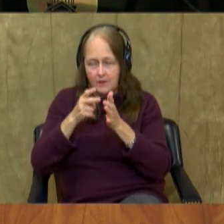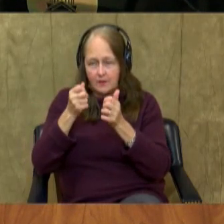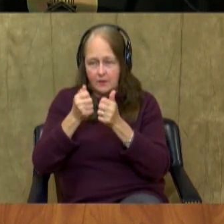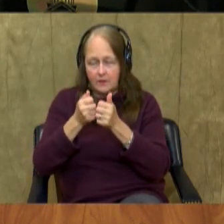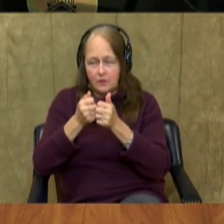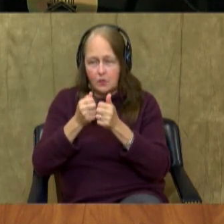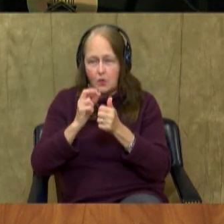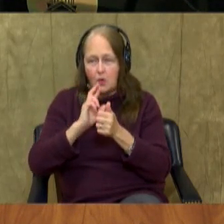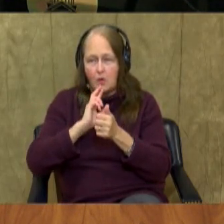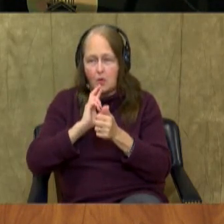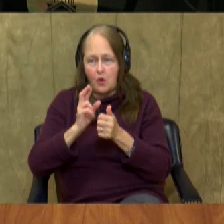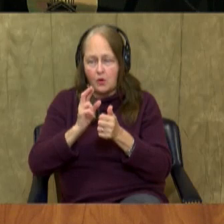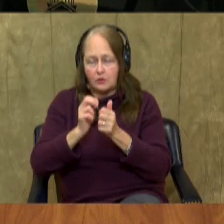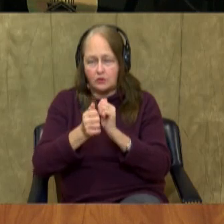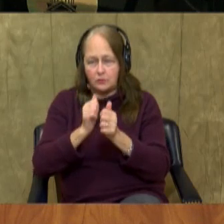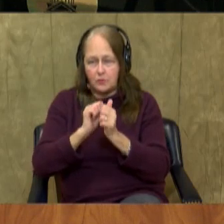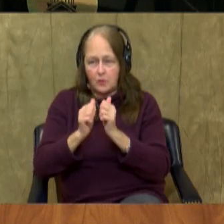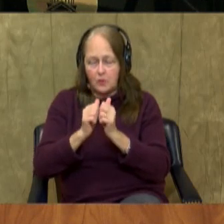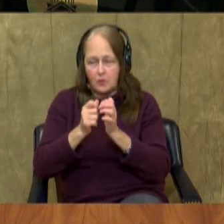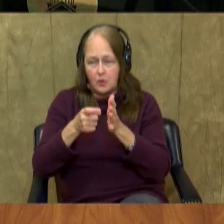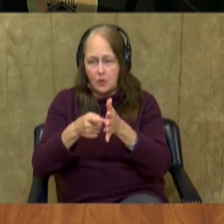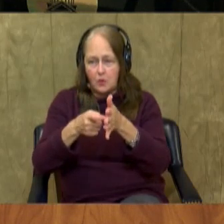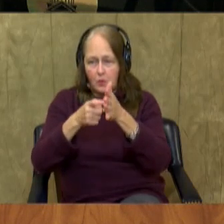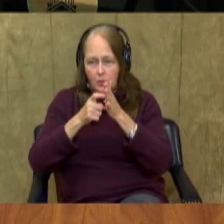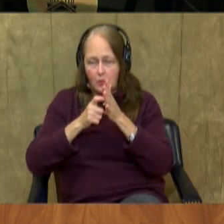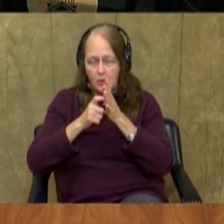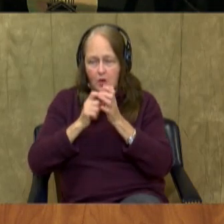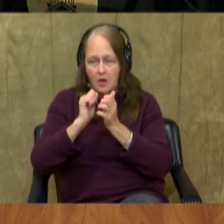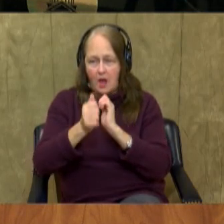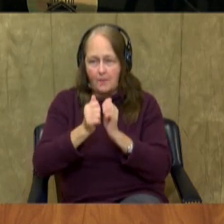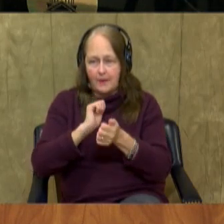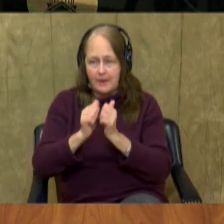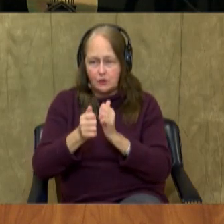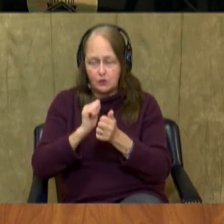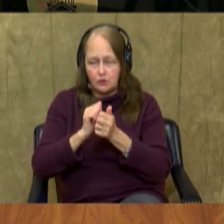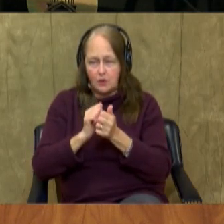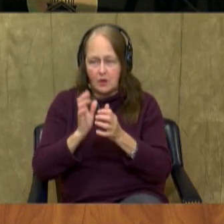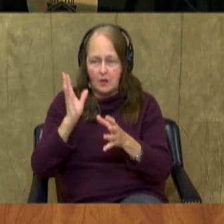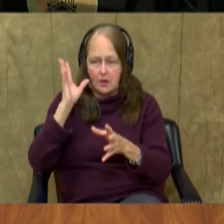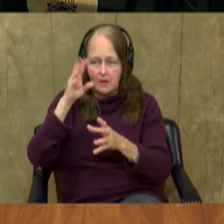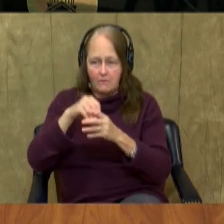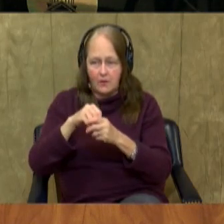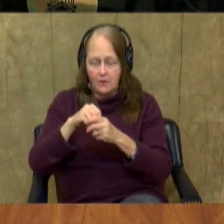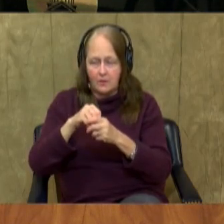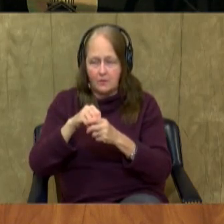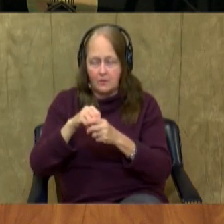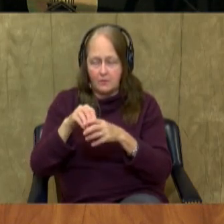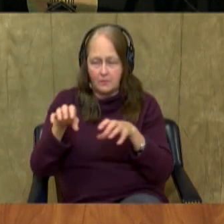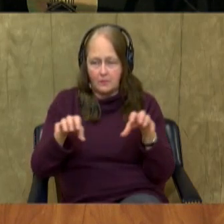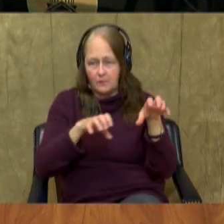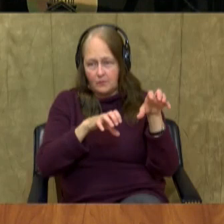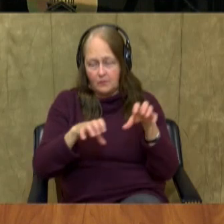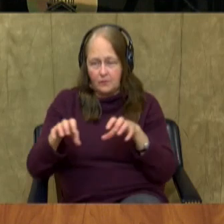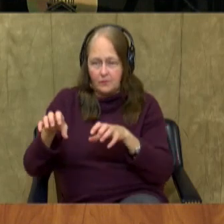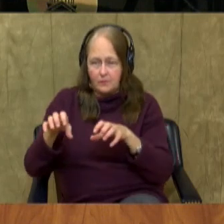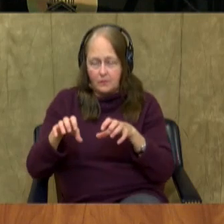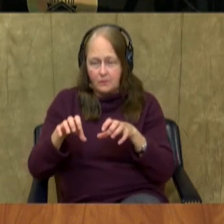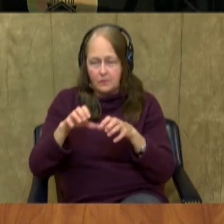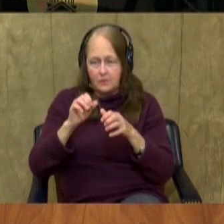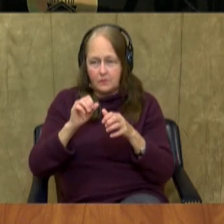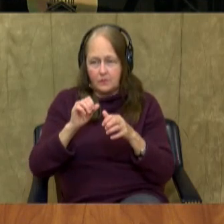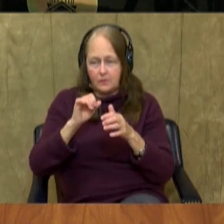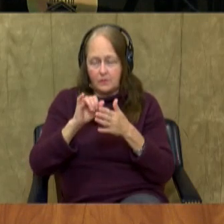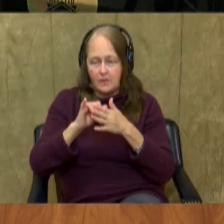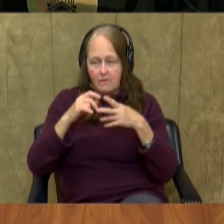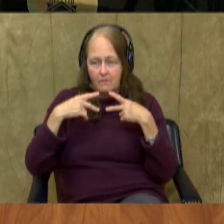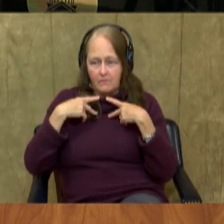sport. It requires competition involving athletic ability, practice, and